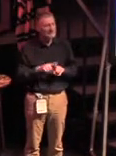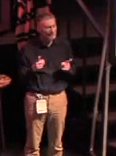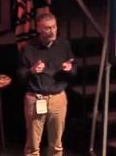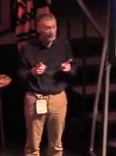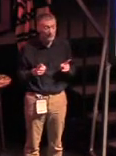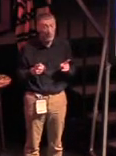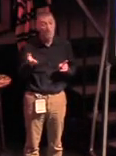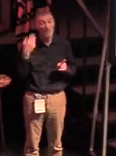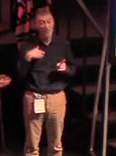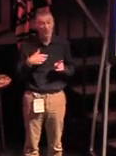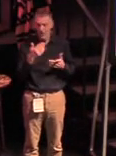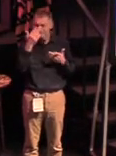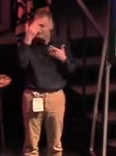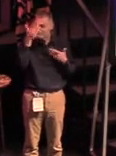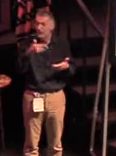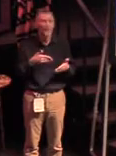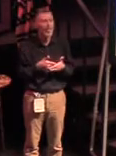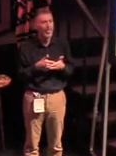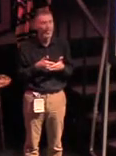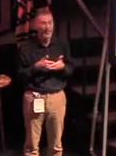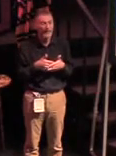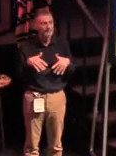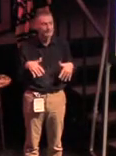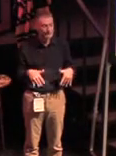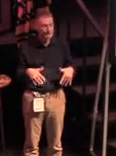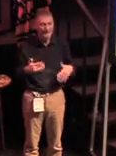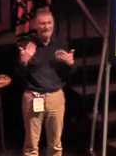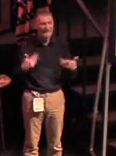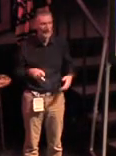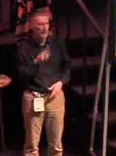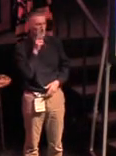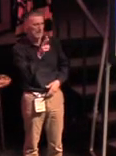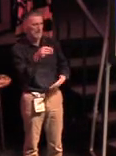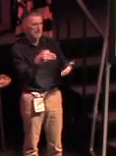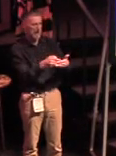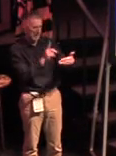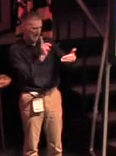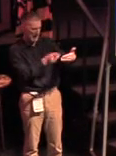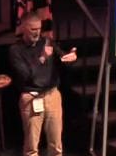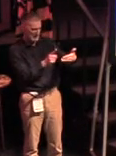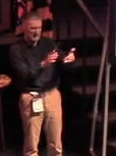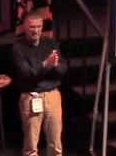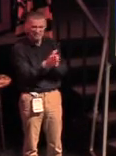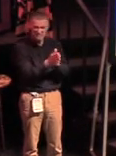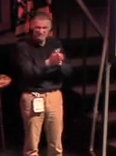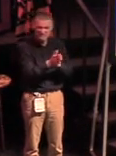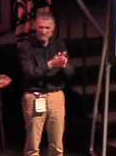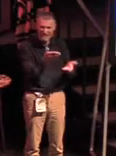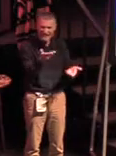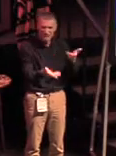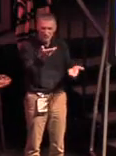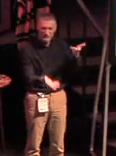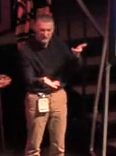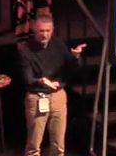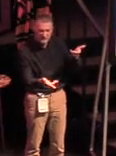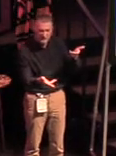see them more. They can articulate them better and they can really see the injustices that they face. So I responded